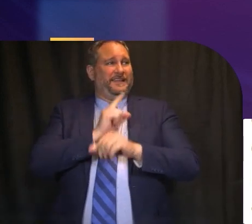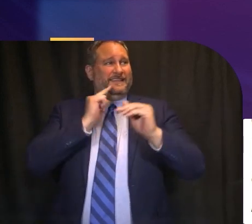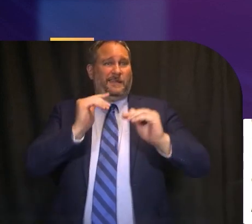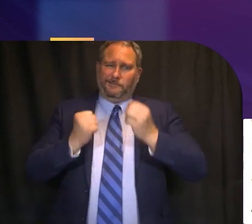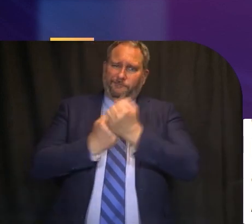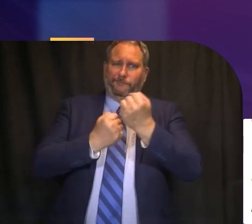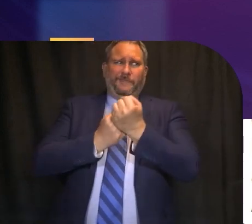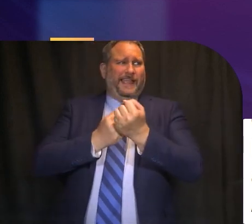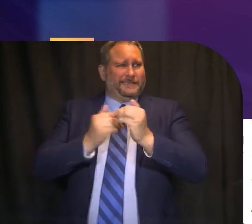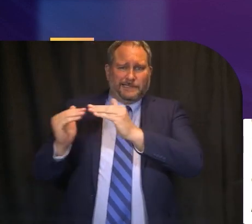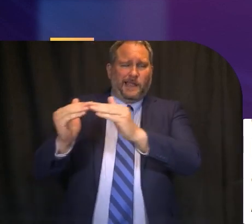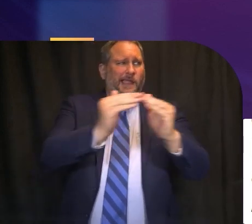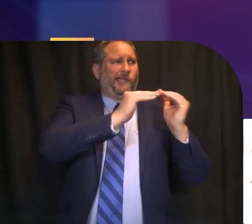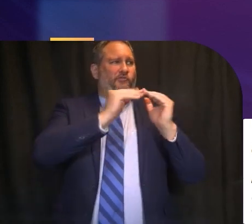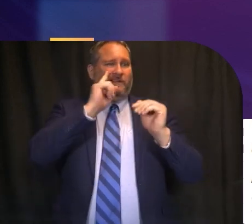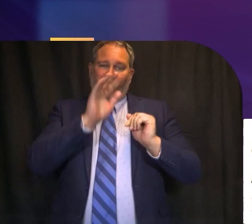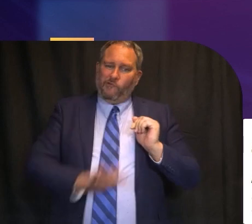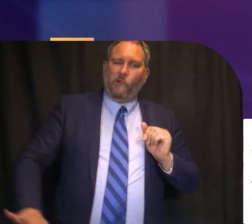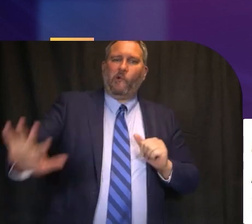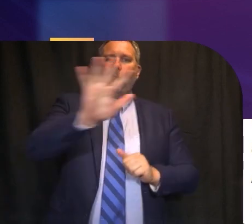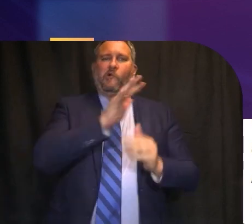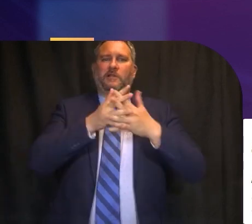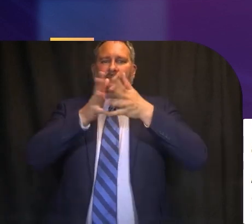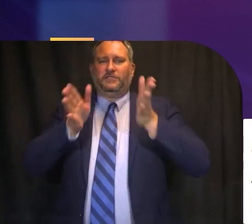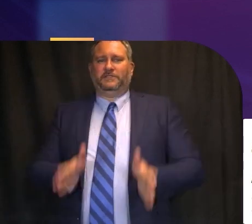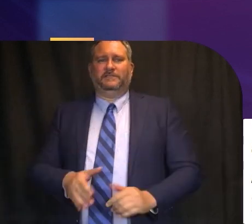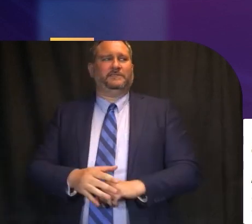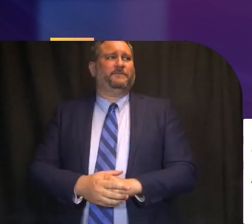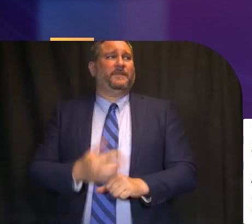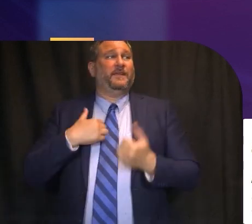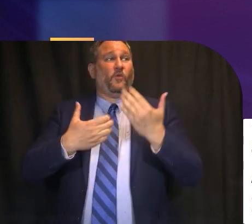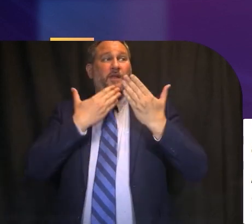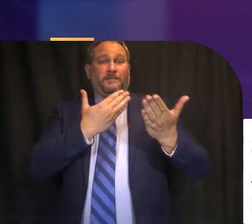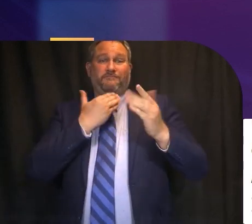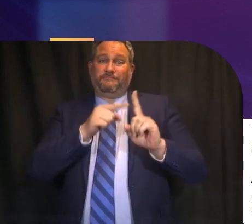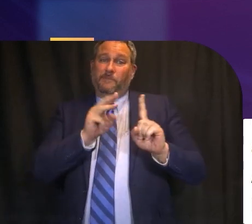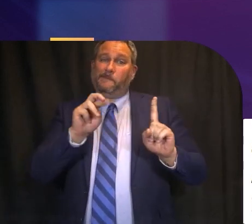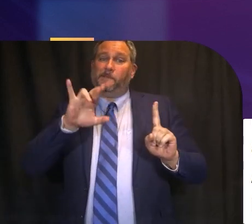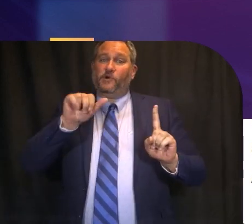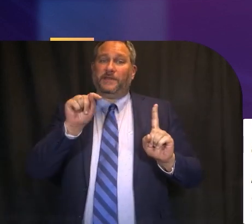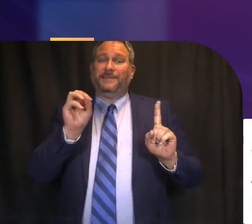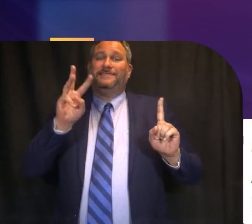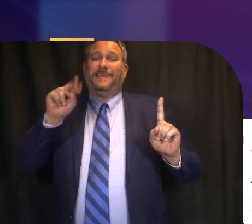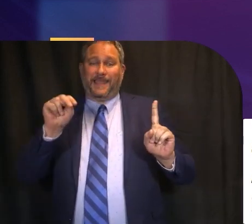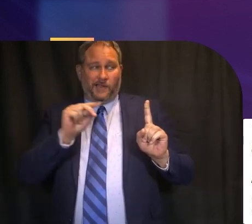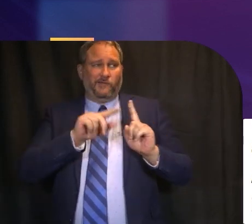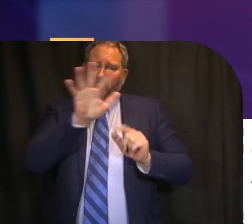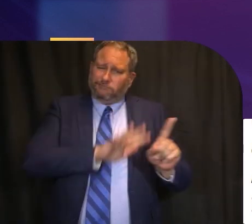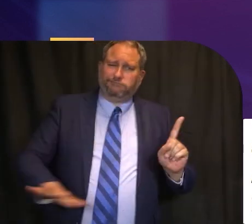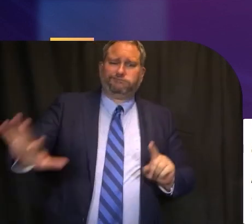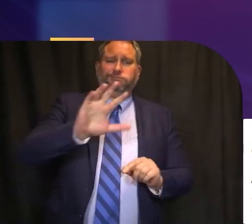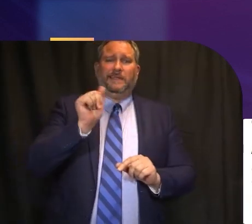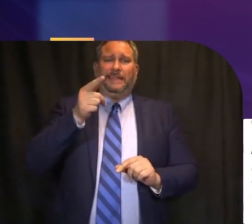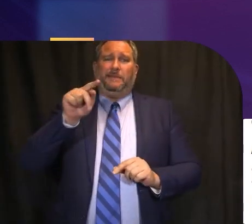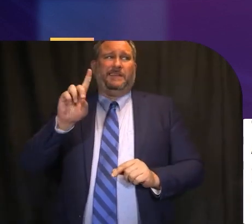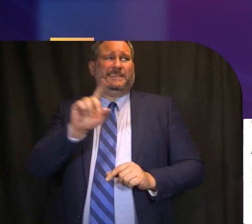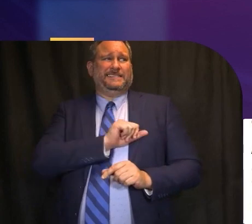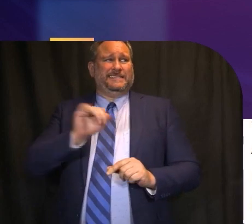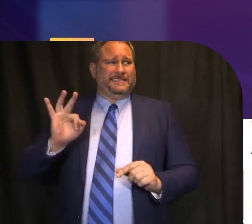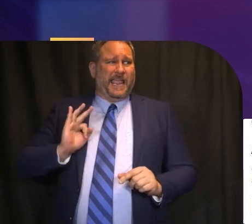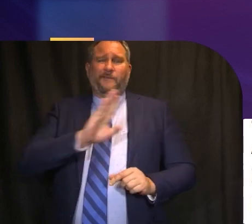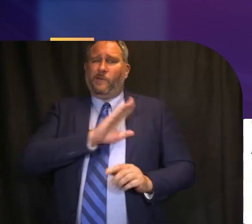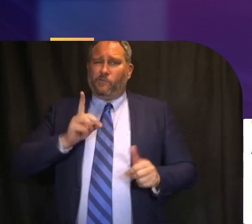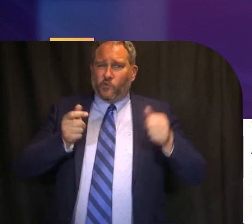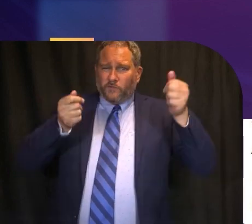thank Maria Town and the entire AAPD staff and the other board of directors for their work to put together tonight's event and for all your